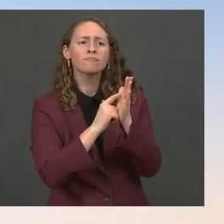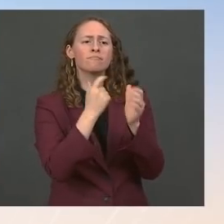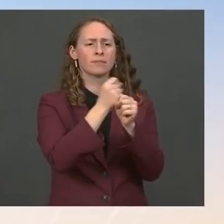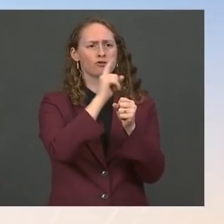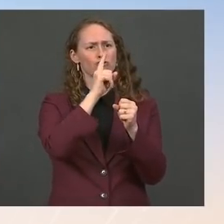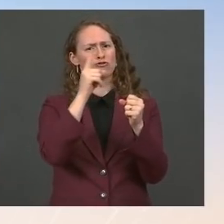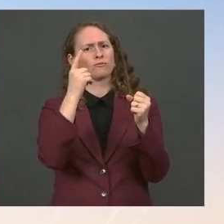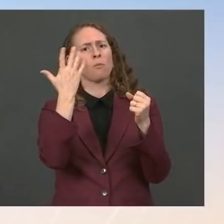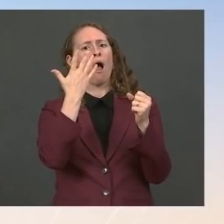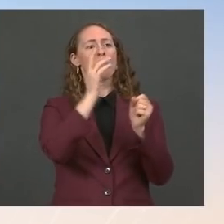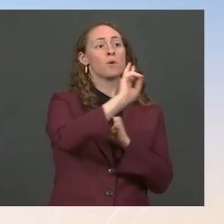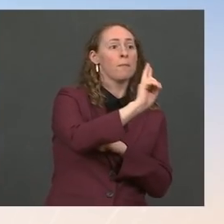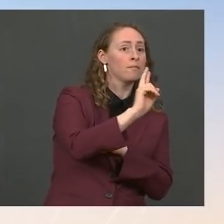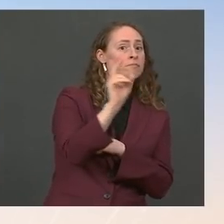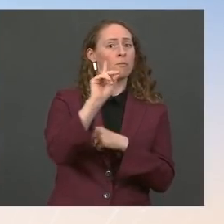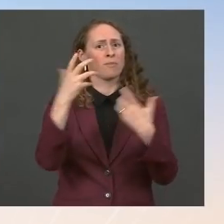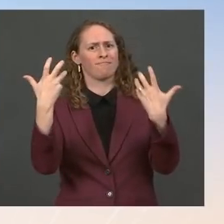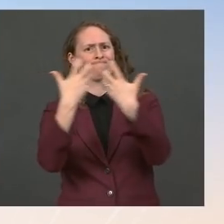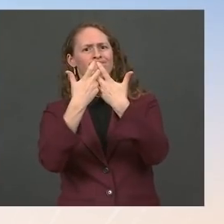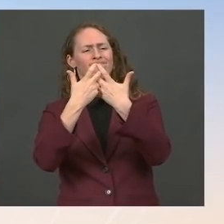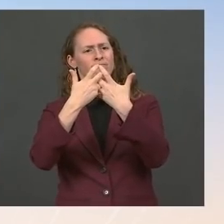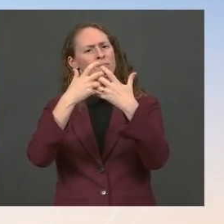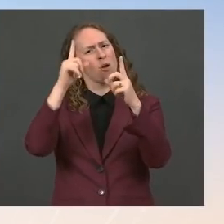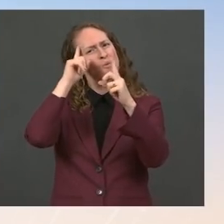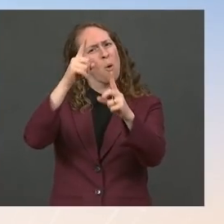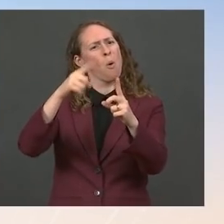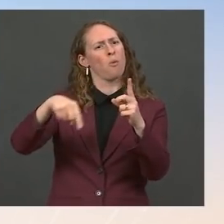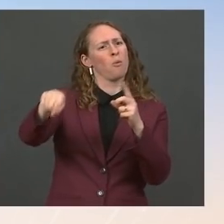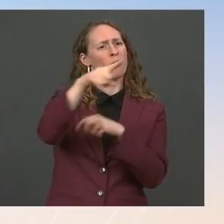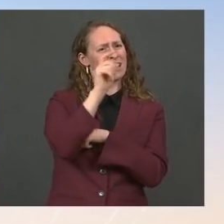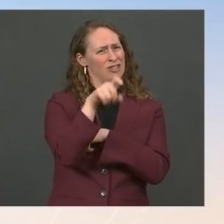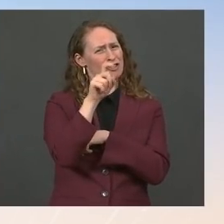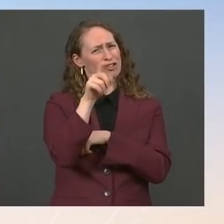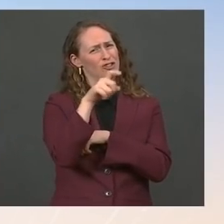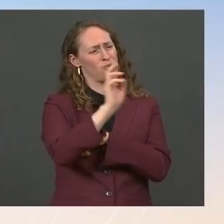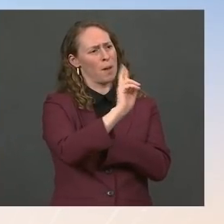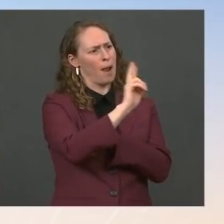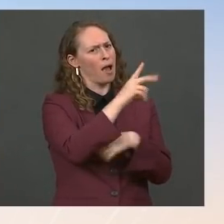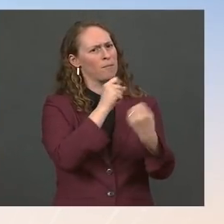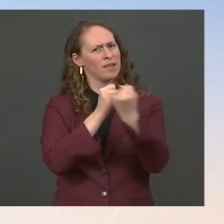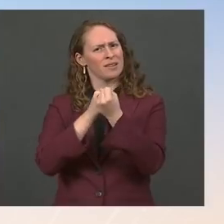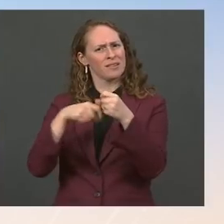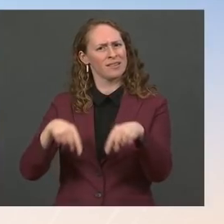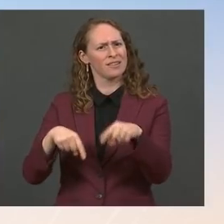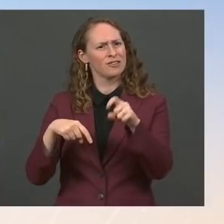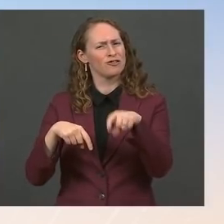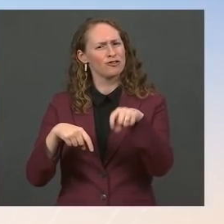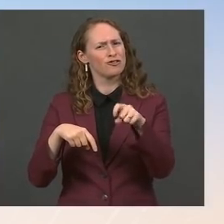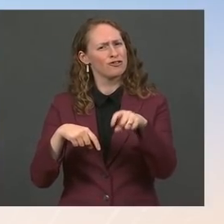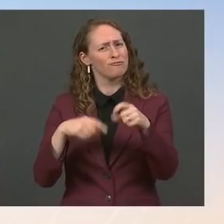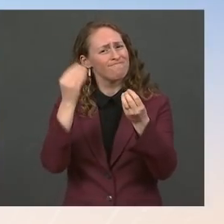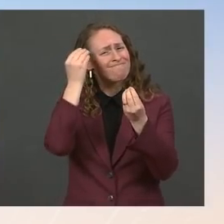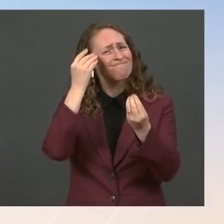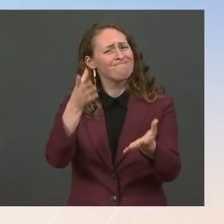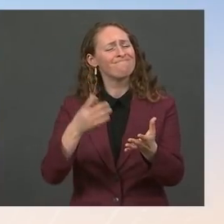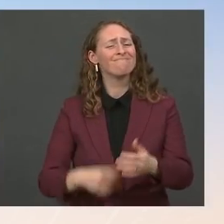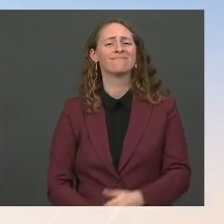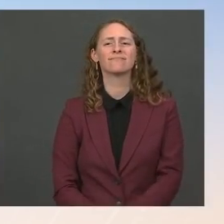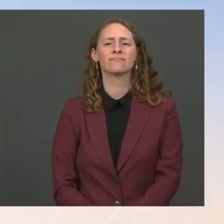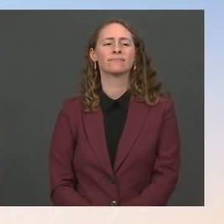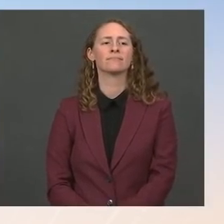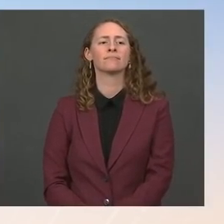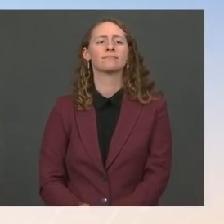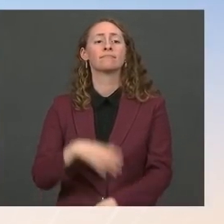that should get support from Republicans and Democrats across the spectrum, and that if